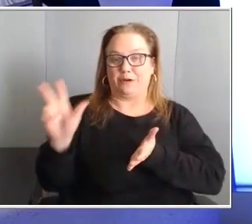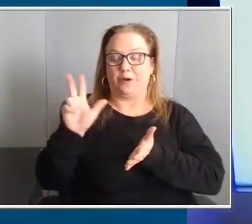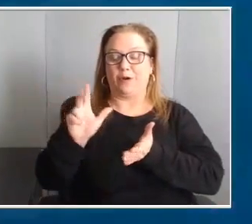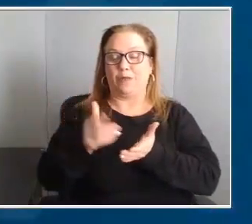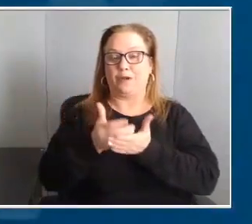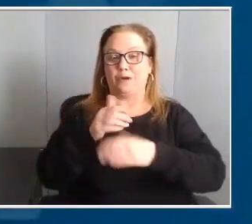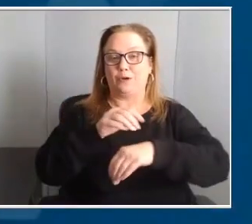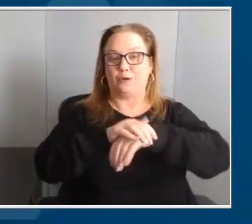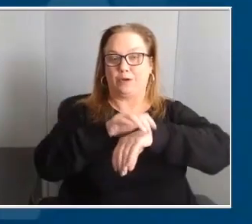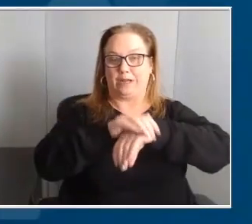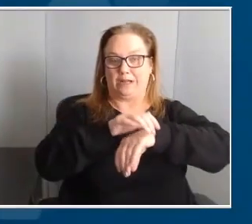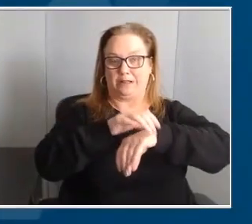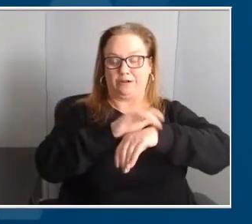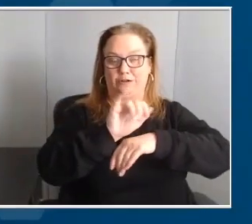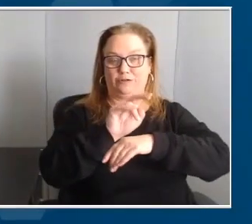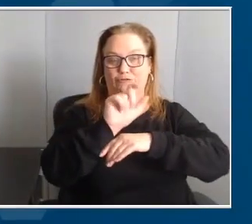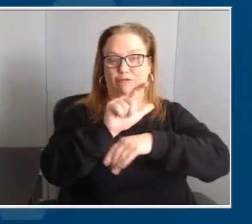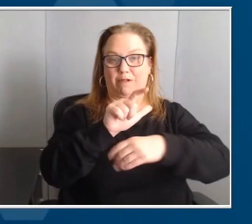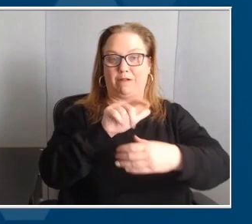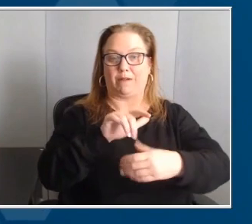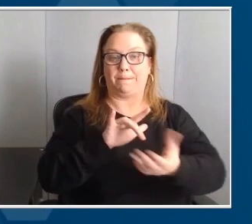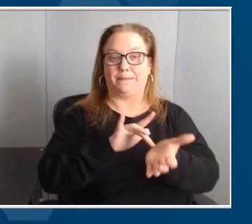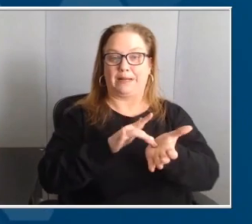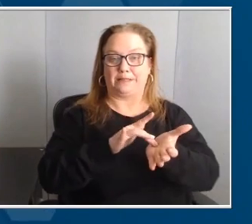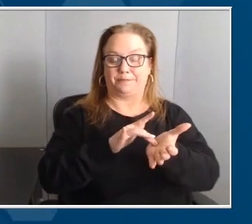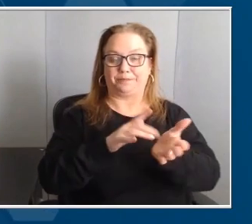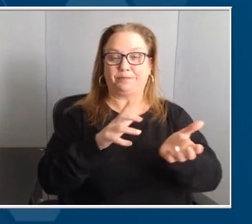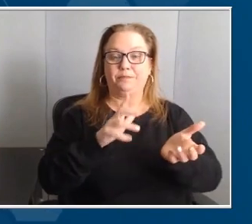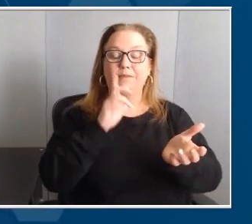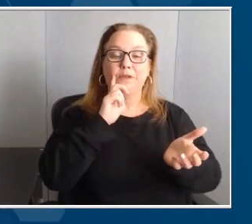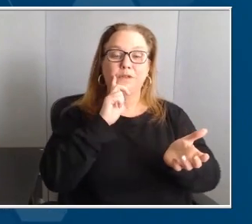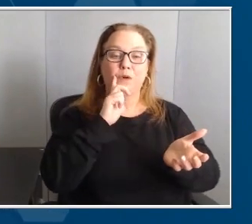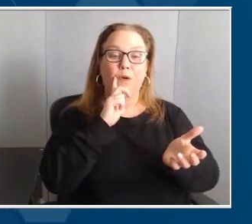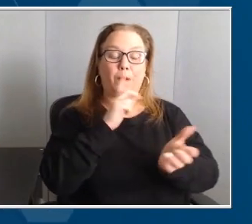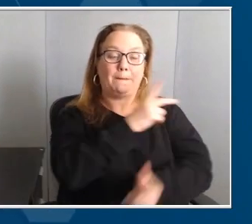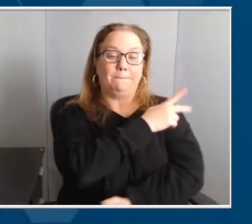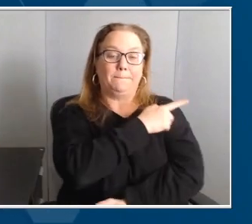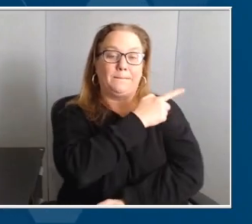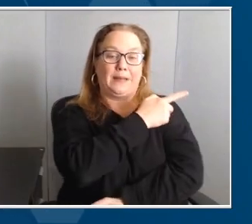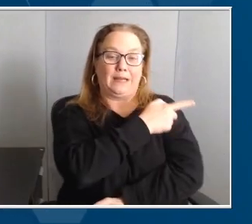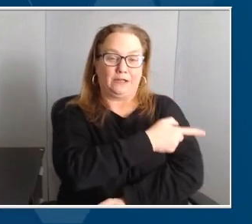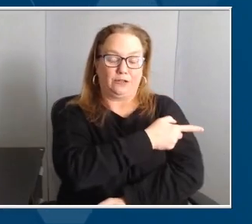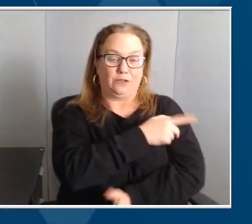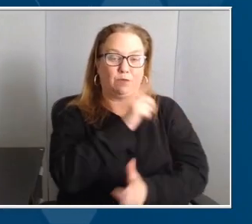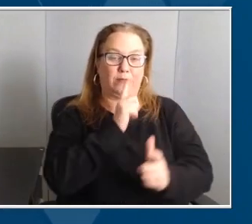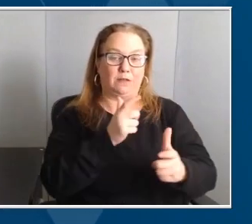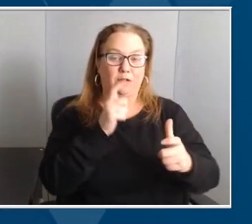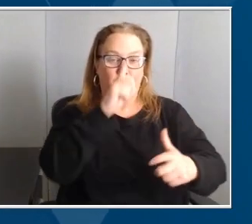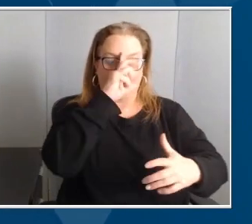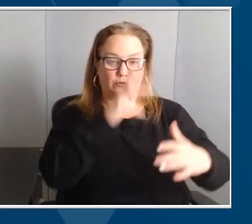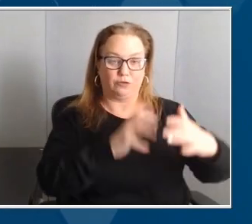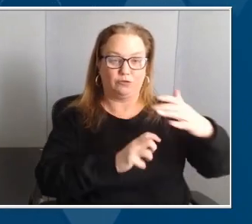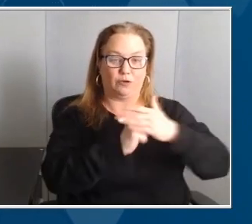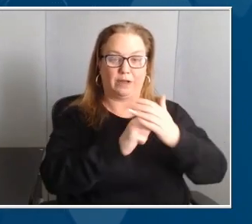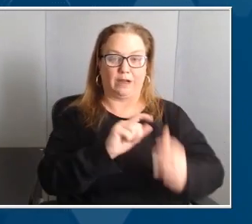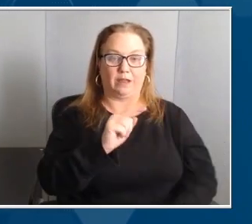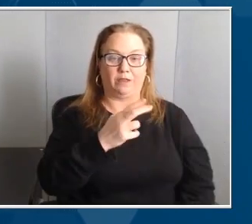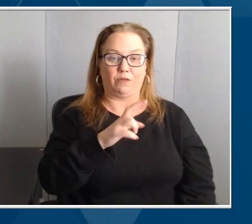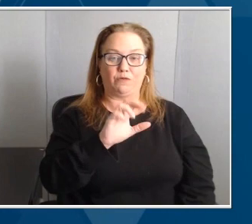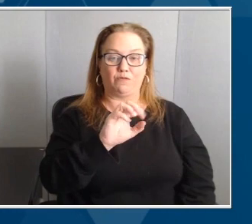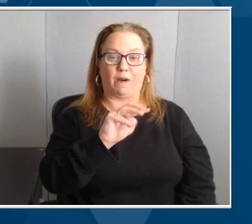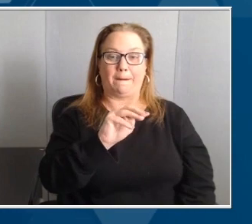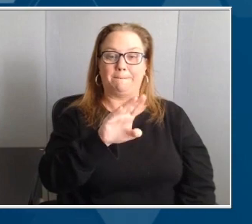key question was, should patients with larger strokes get a thrombectomy? Okay, we're going to have to define all those terms, right? Big